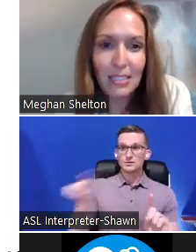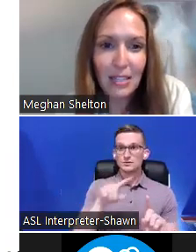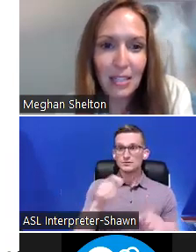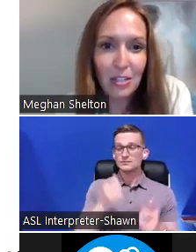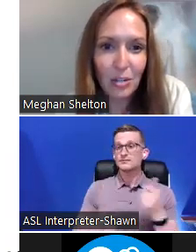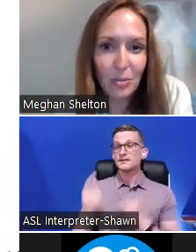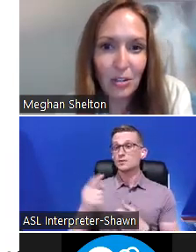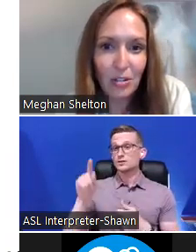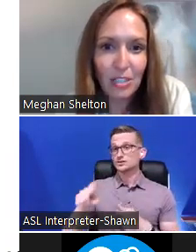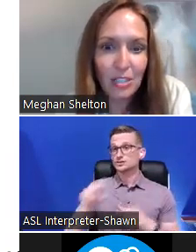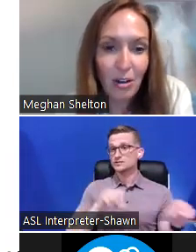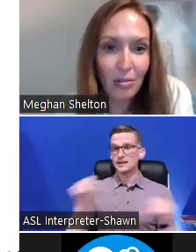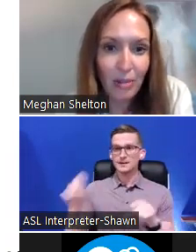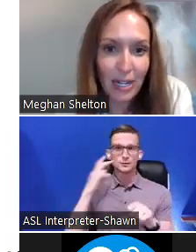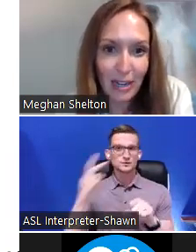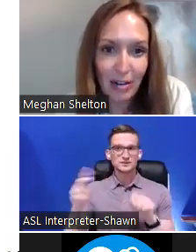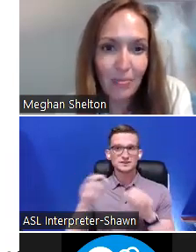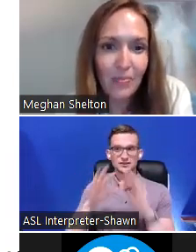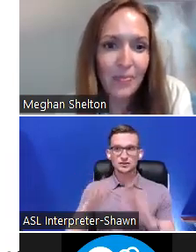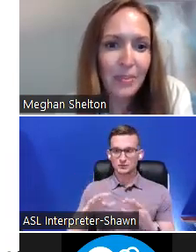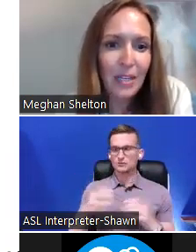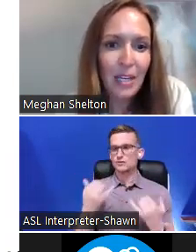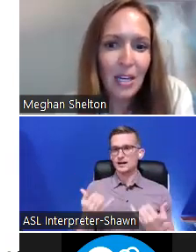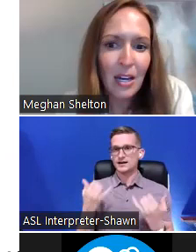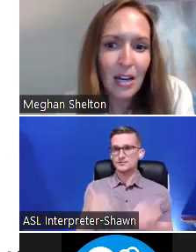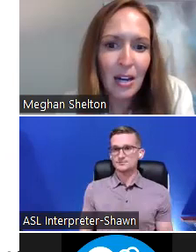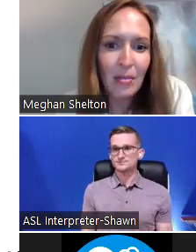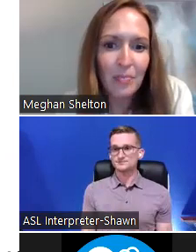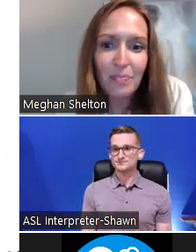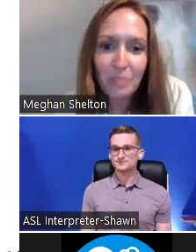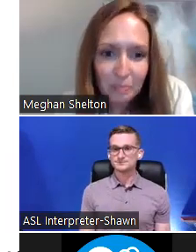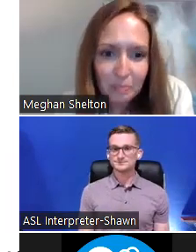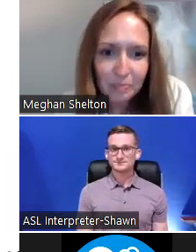to see the interpreters right now.